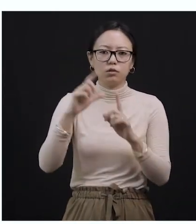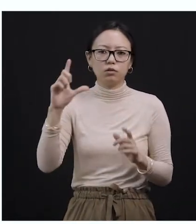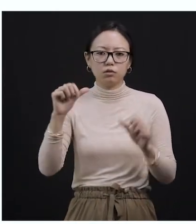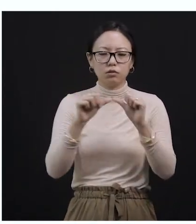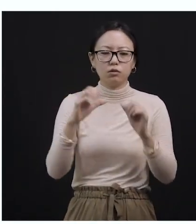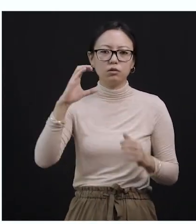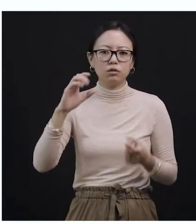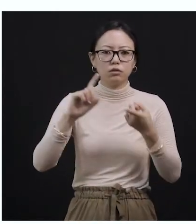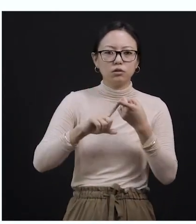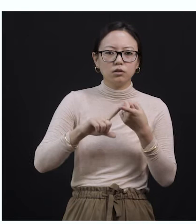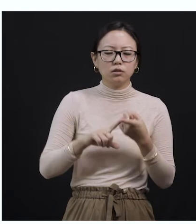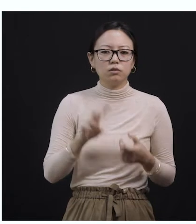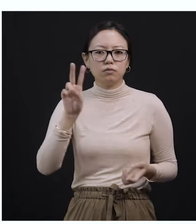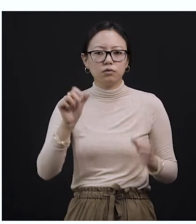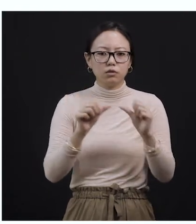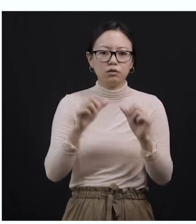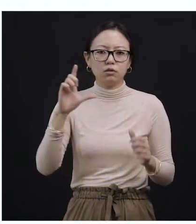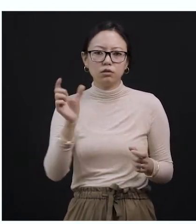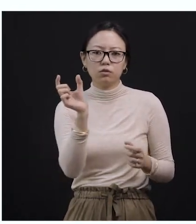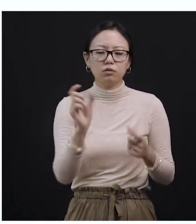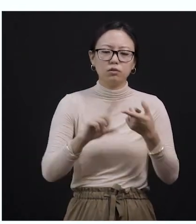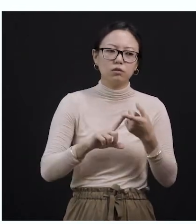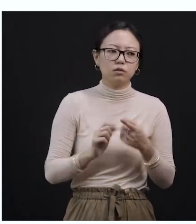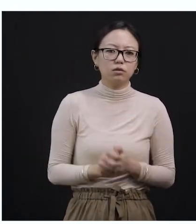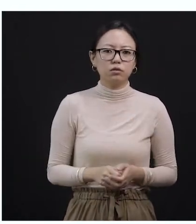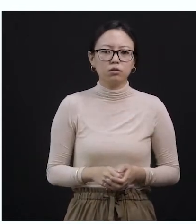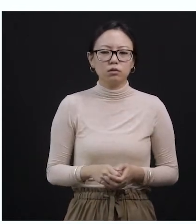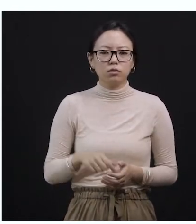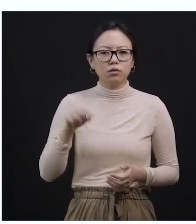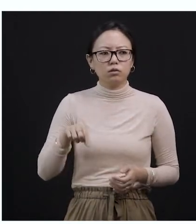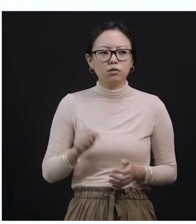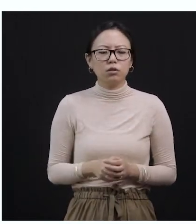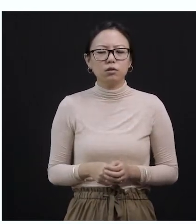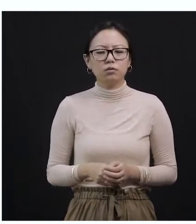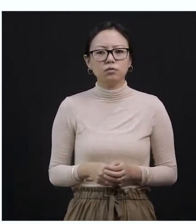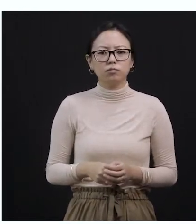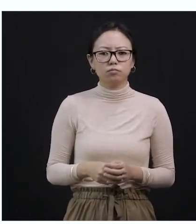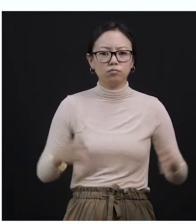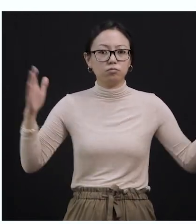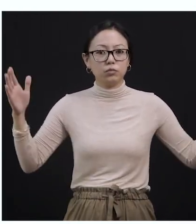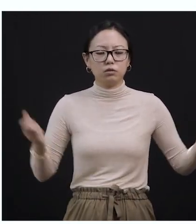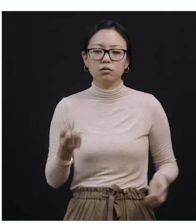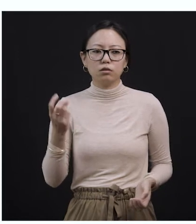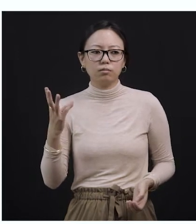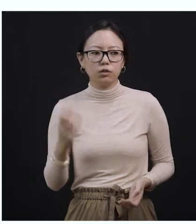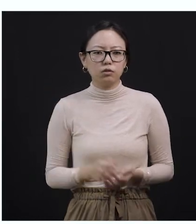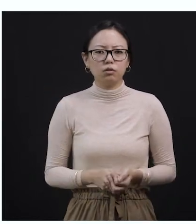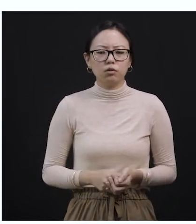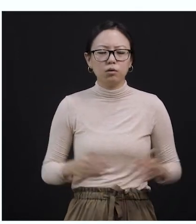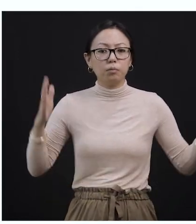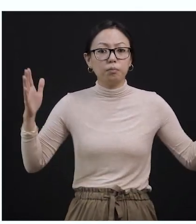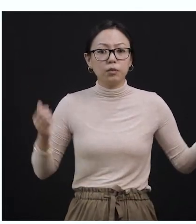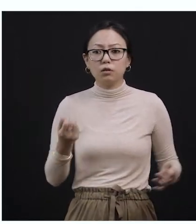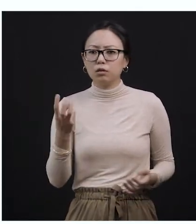learned about greater number yesterday. Now what is a greater number and smaller number? So let's take an example. We